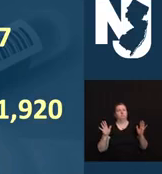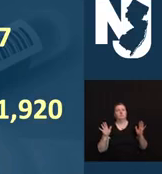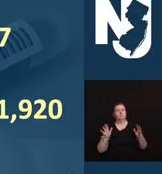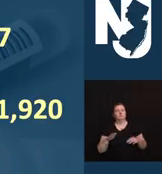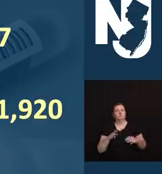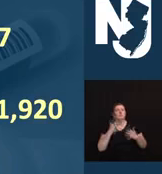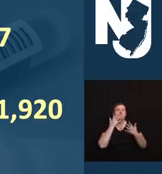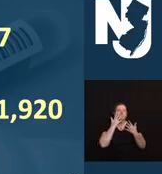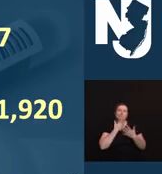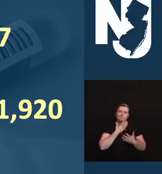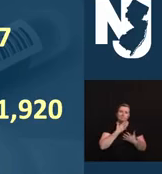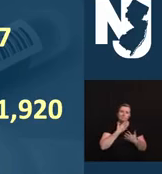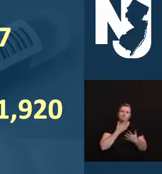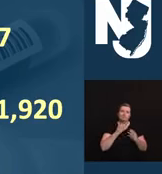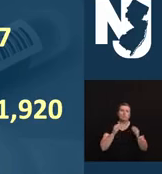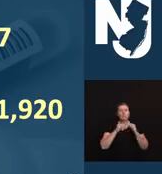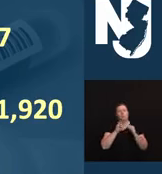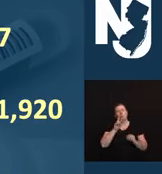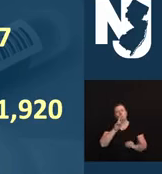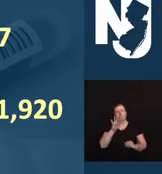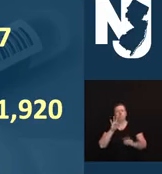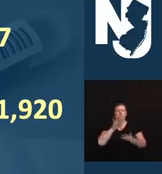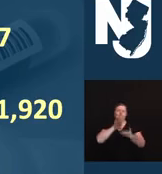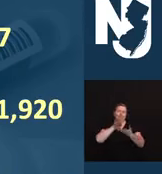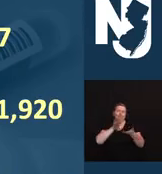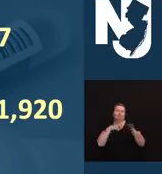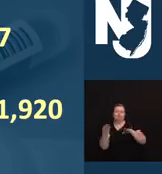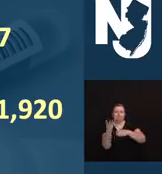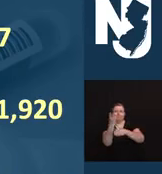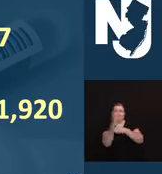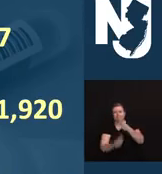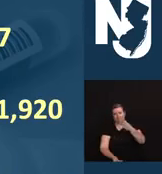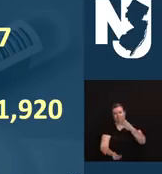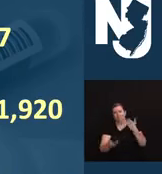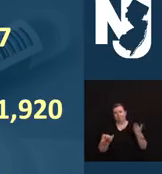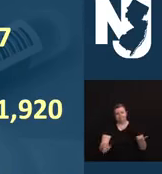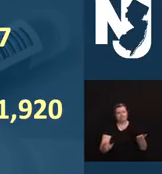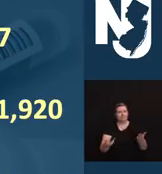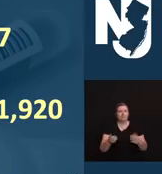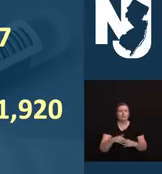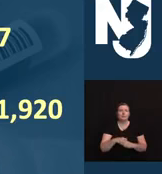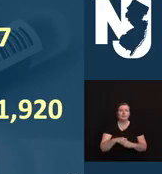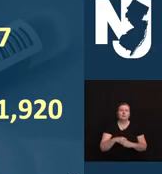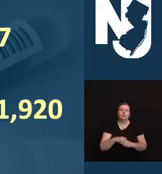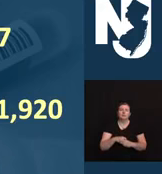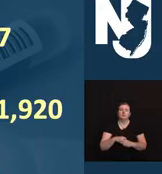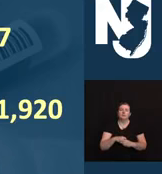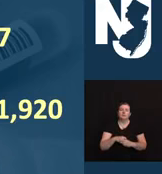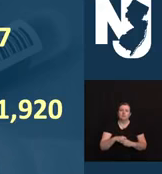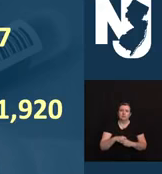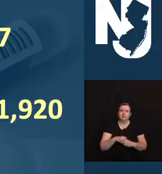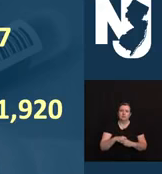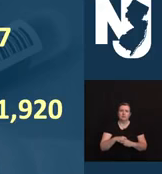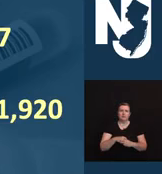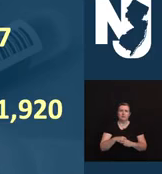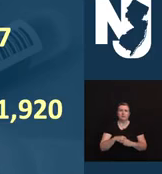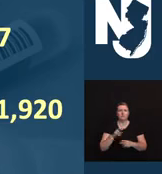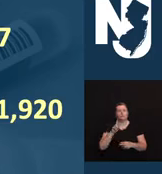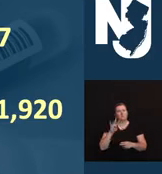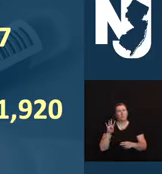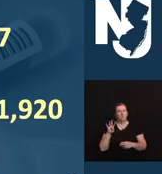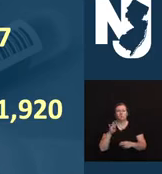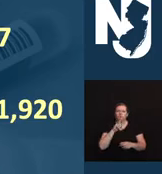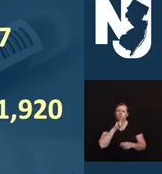additional 24 deaths statewide. We've now been confirmed to have been from COVID-19 related causes.